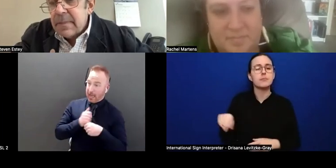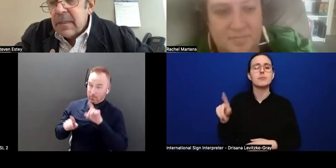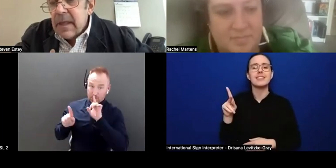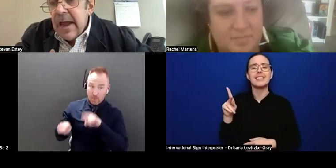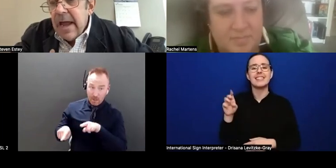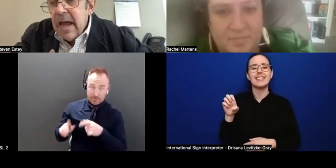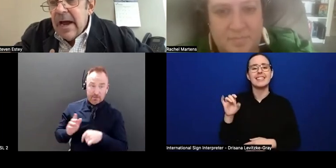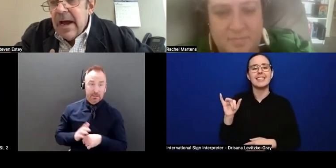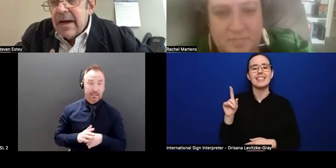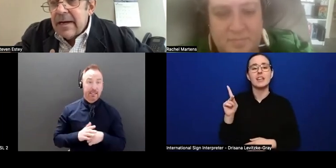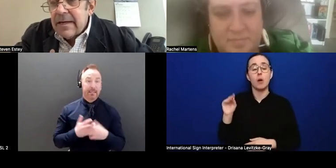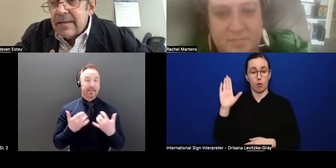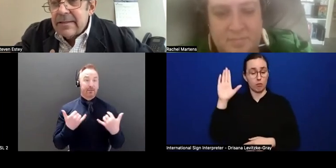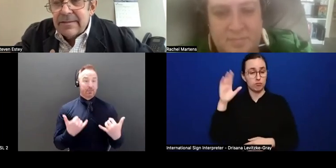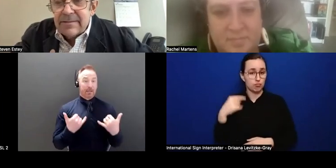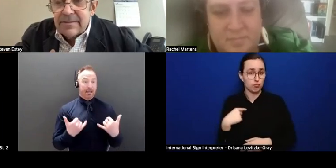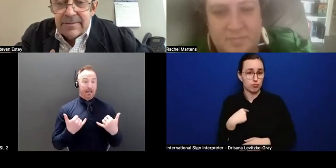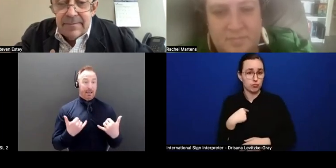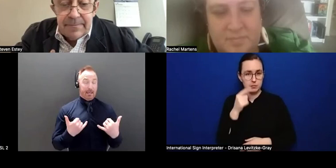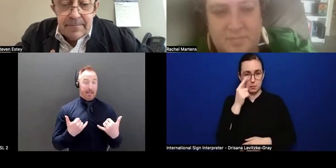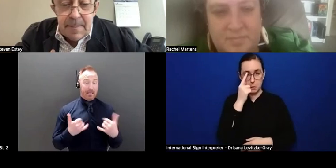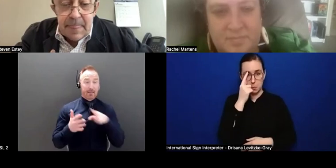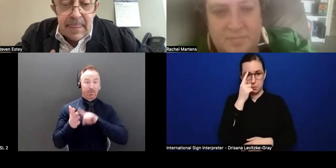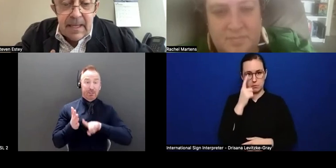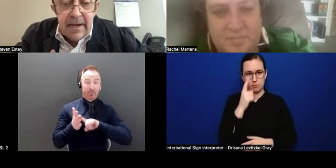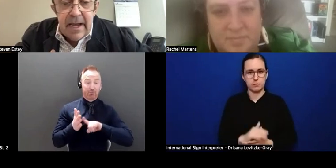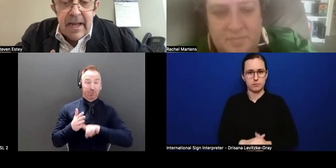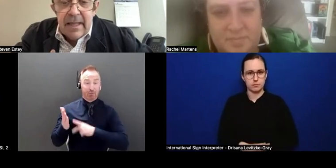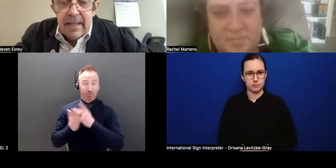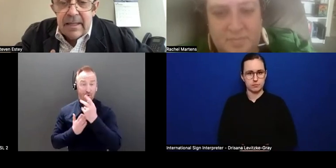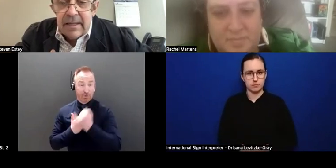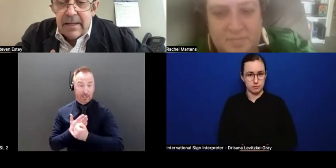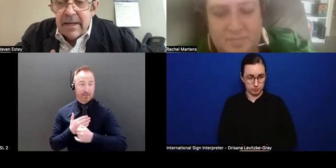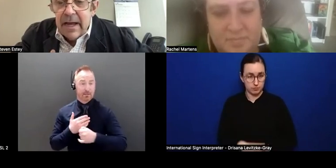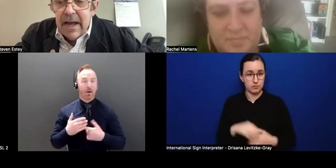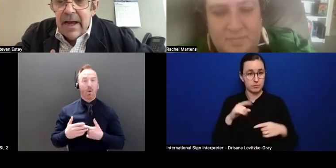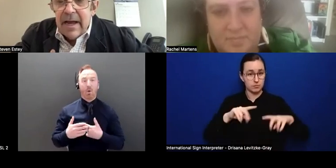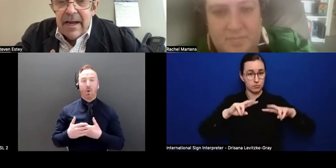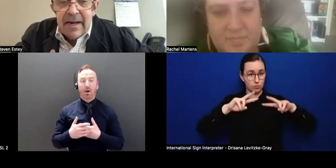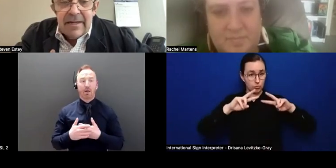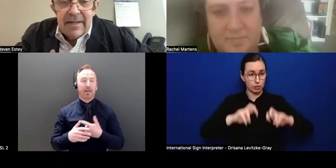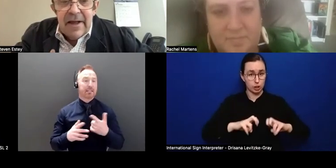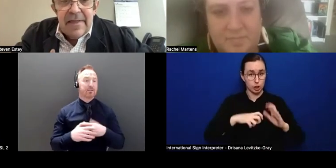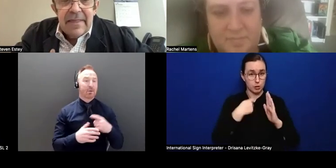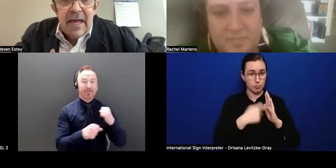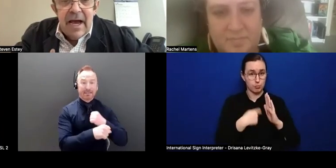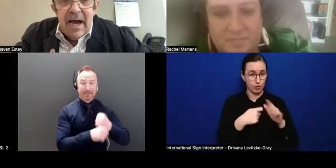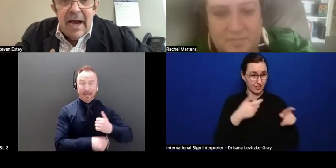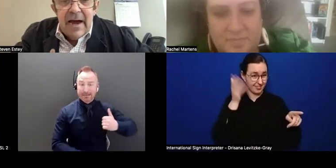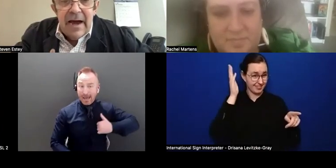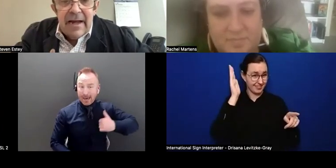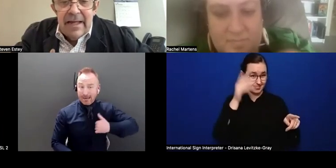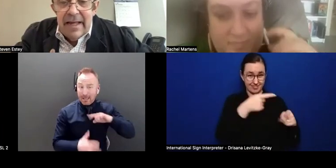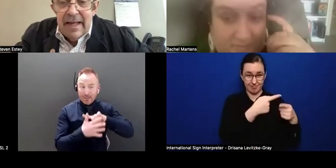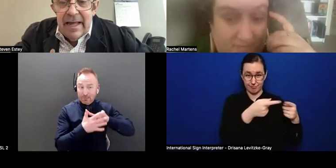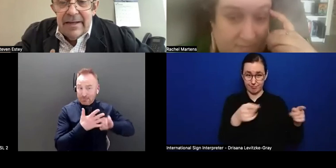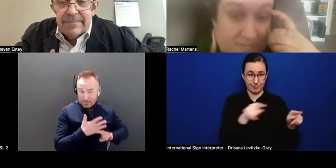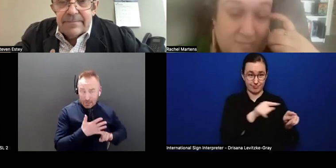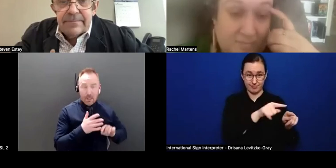today in the research projects and through the different initiatives done by Stats Canada that Rubab also